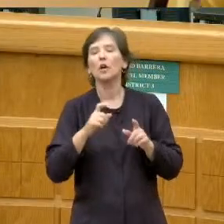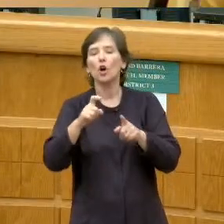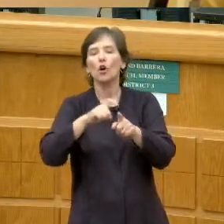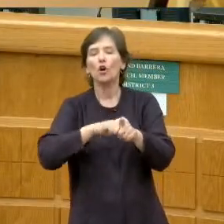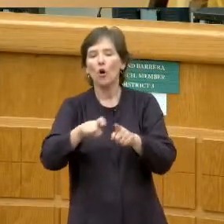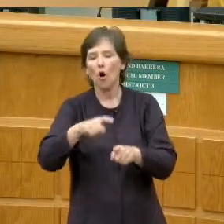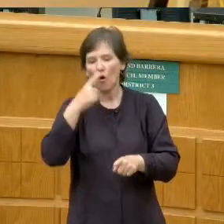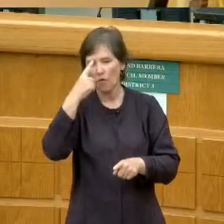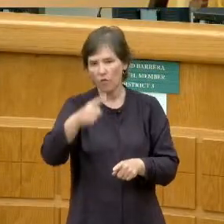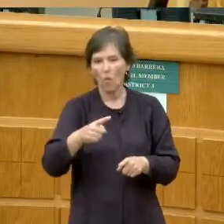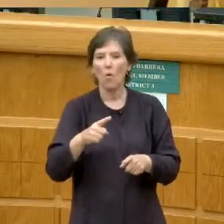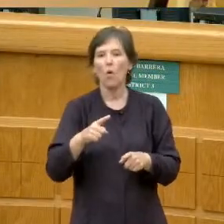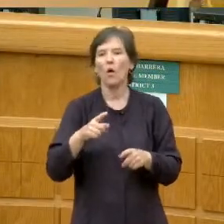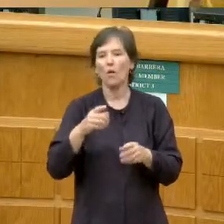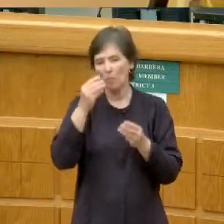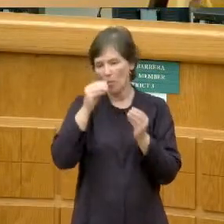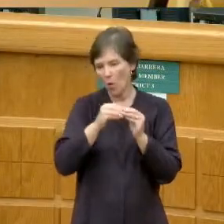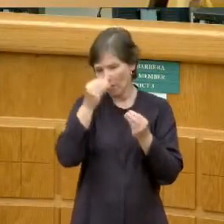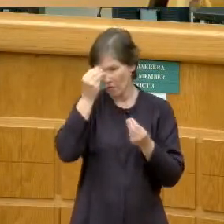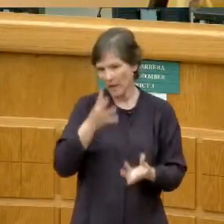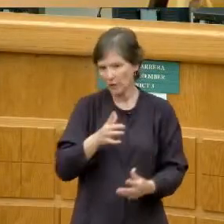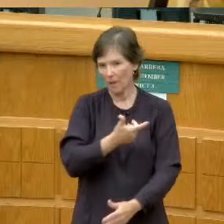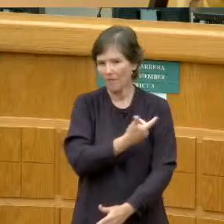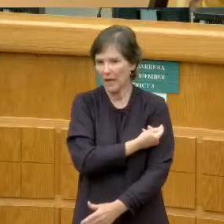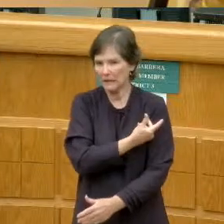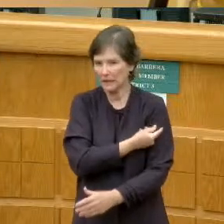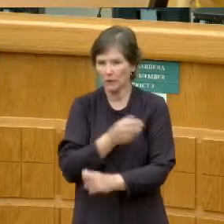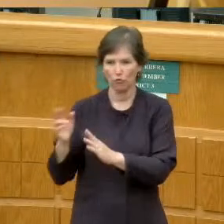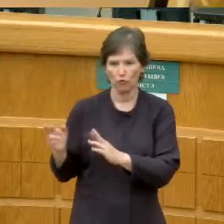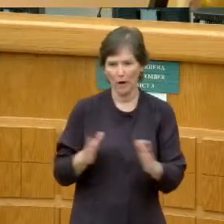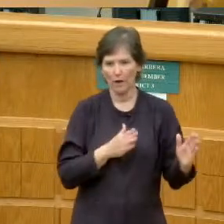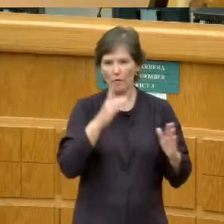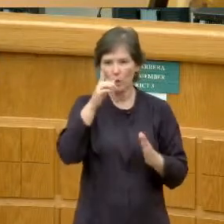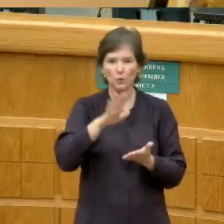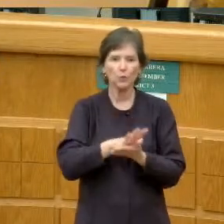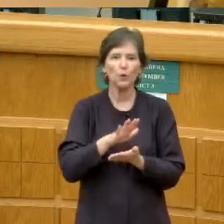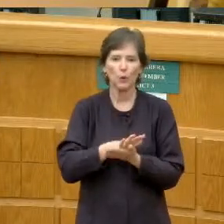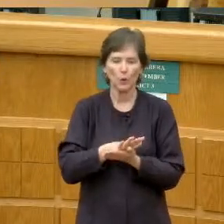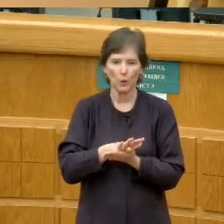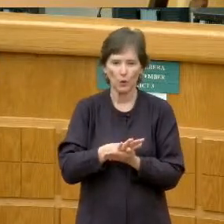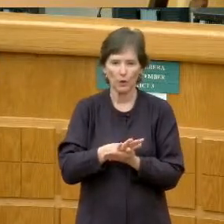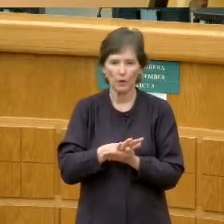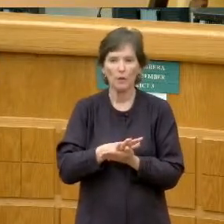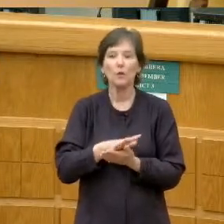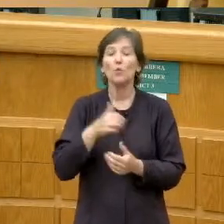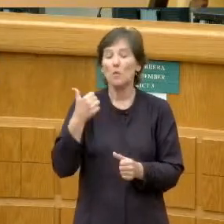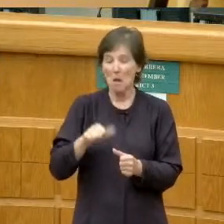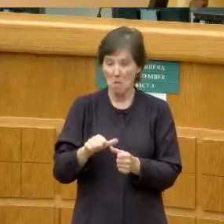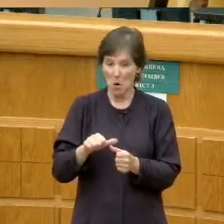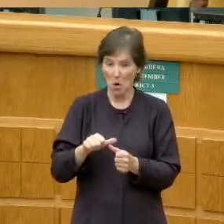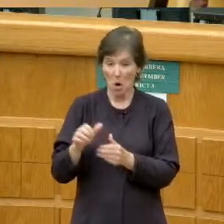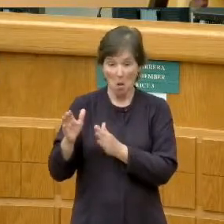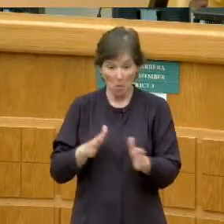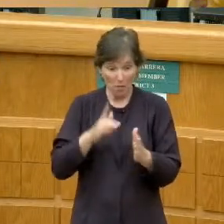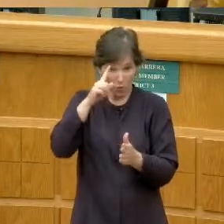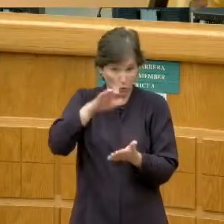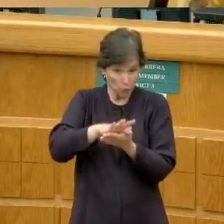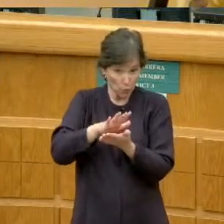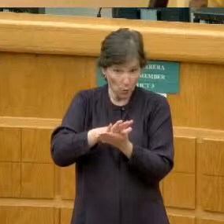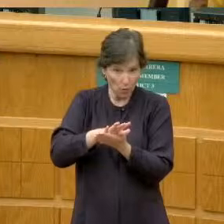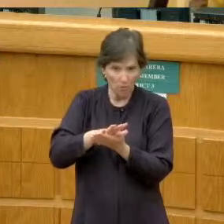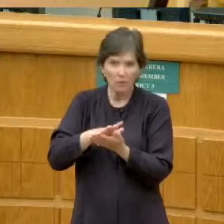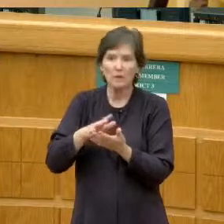361-826-7238. While getting ready for back to school, remember to stay COVID-19 ready. What does that mean? That